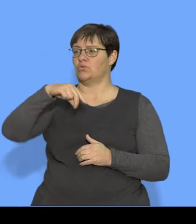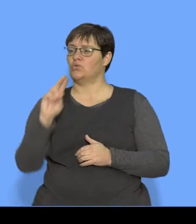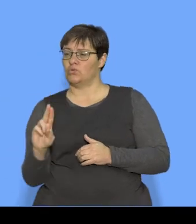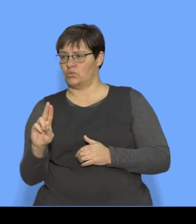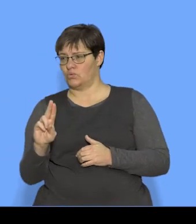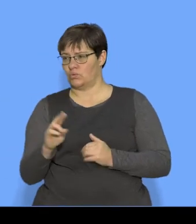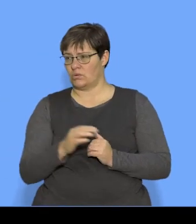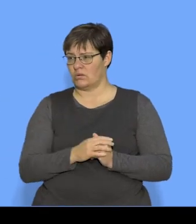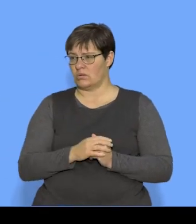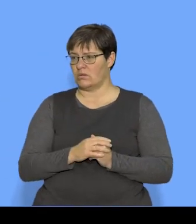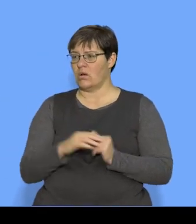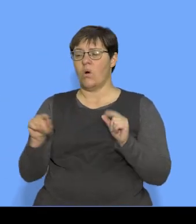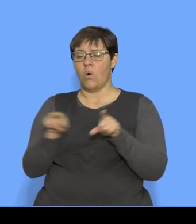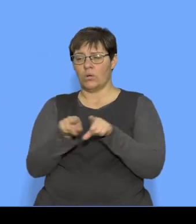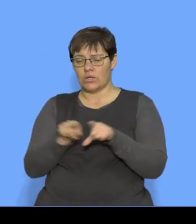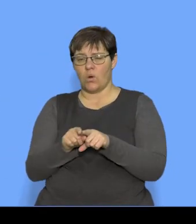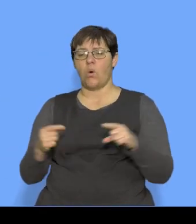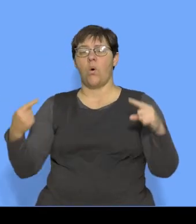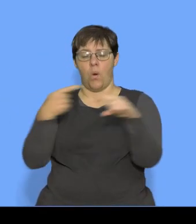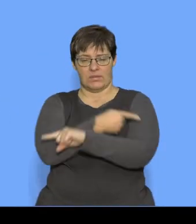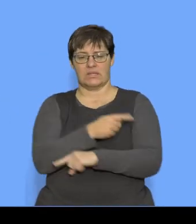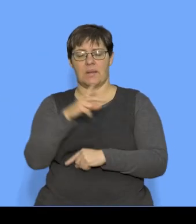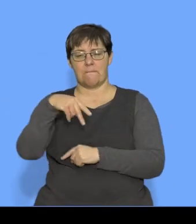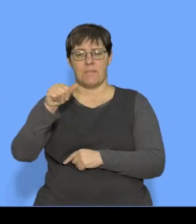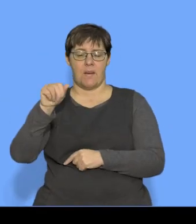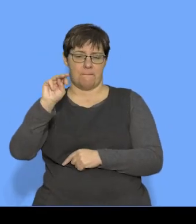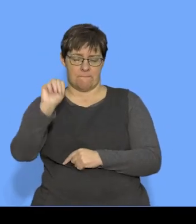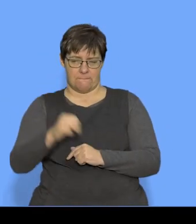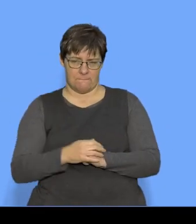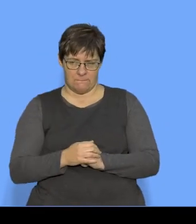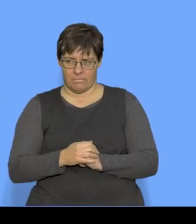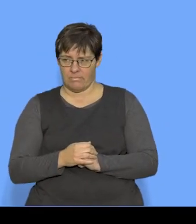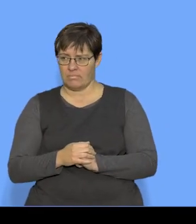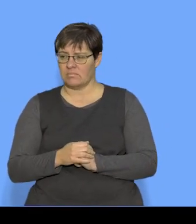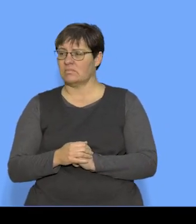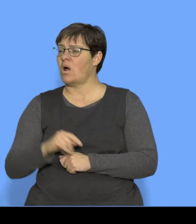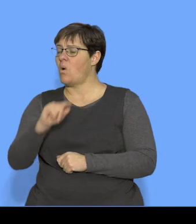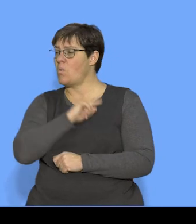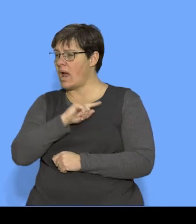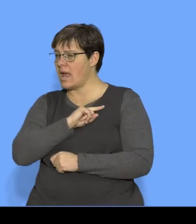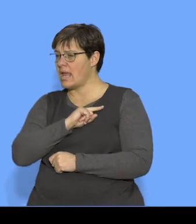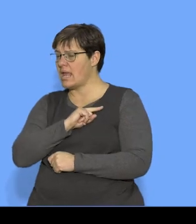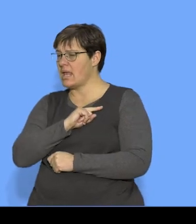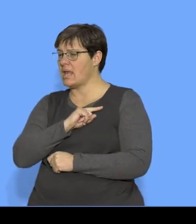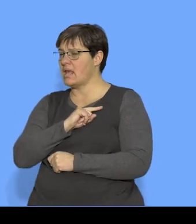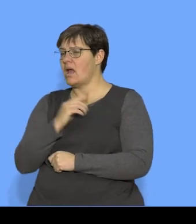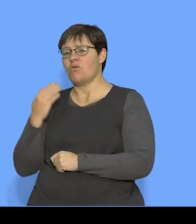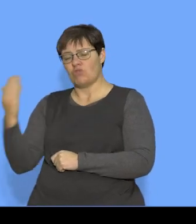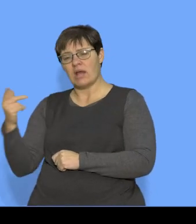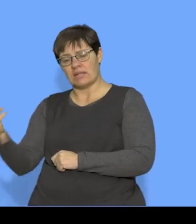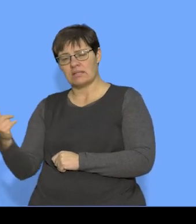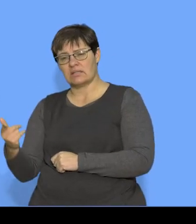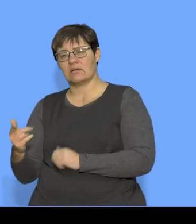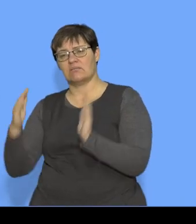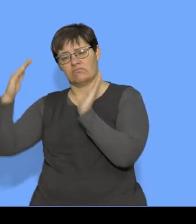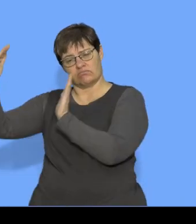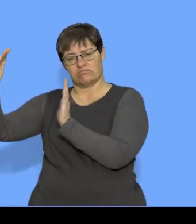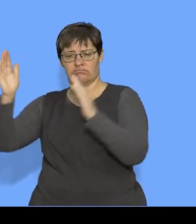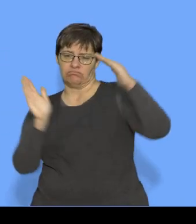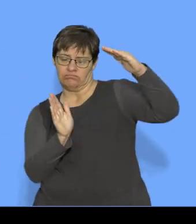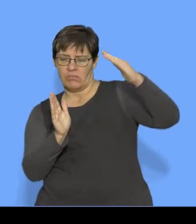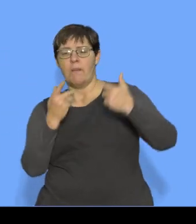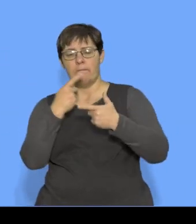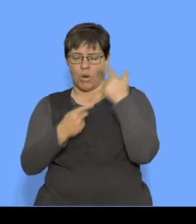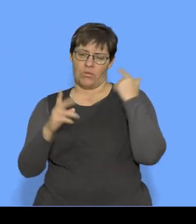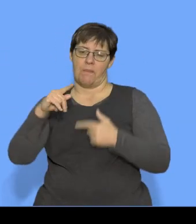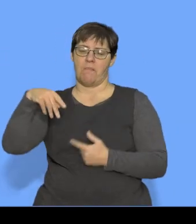QU, right? This is also opposite of a palm because we just proved that that quadrilateral on my right is a palm